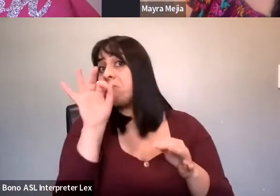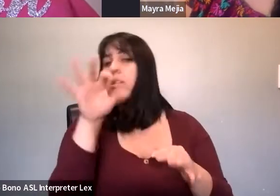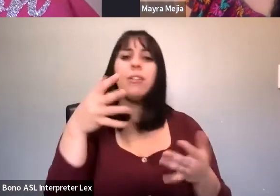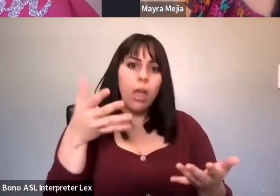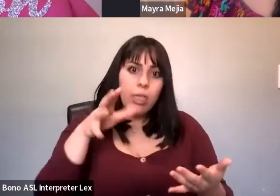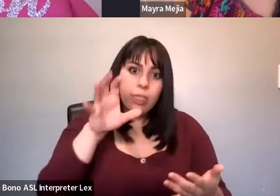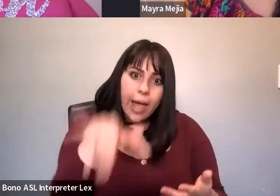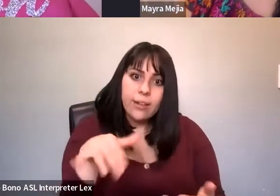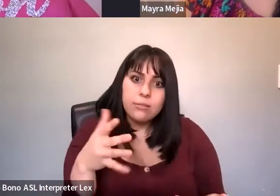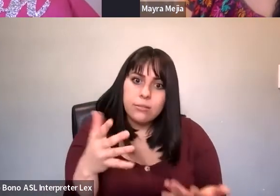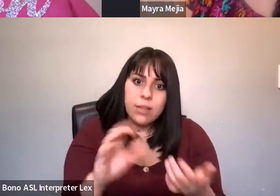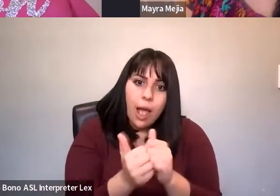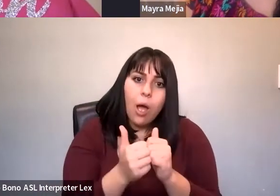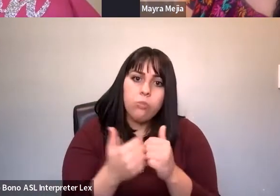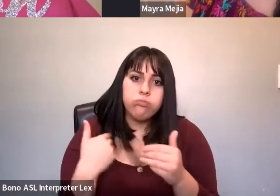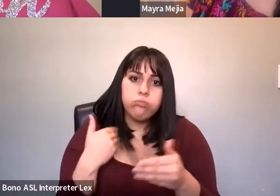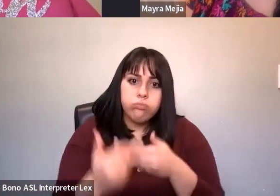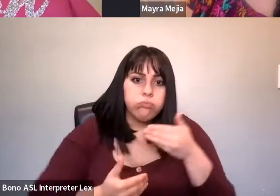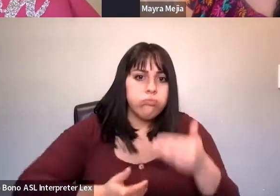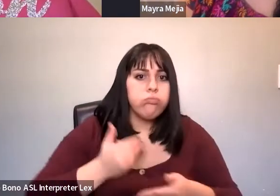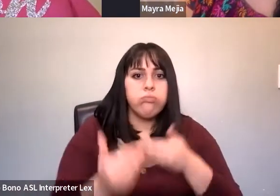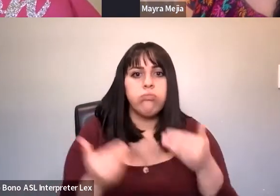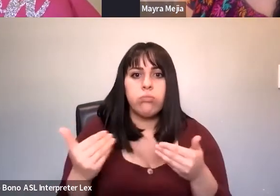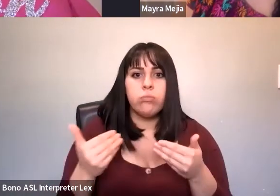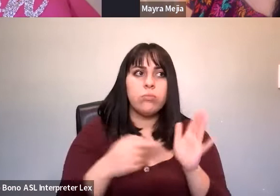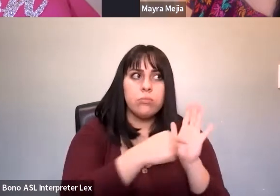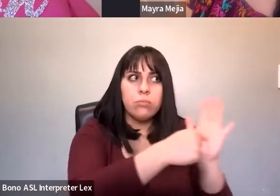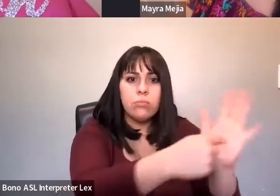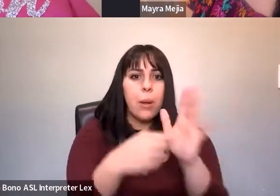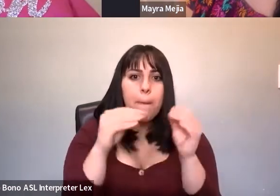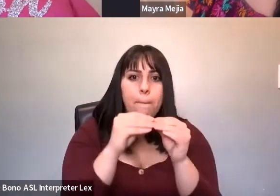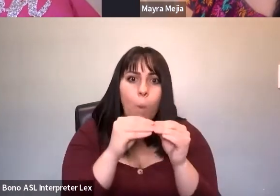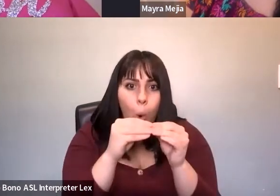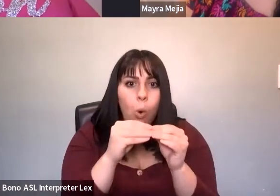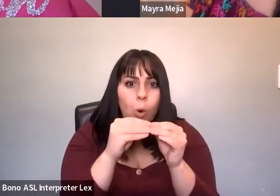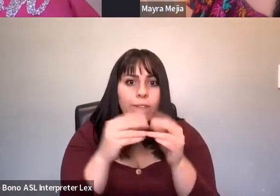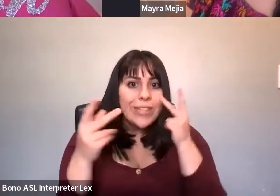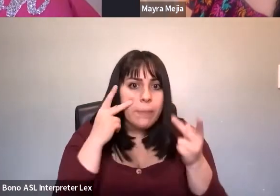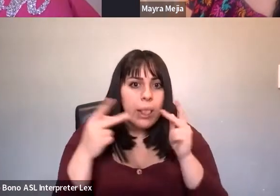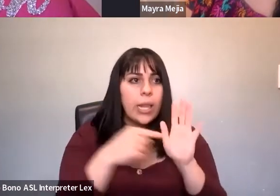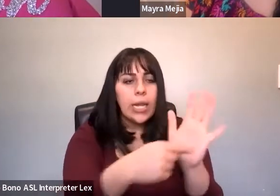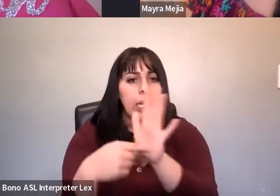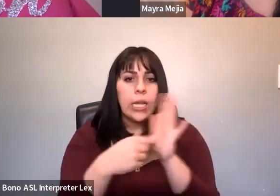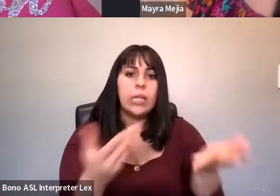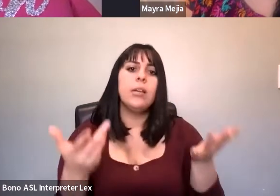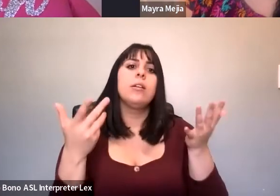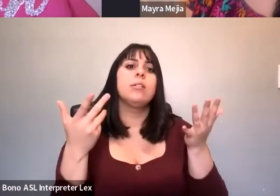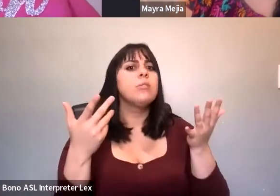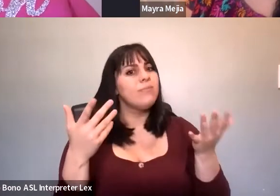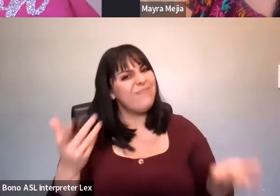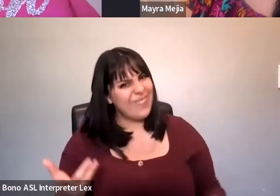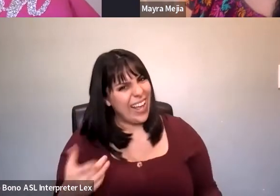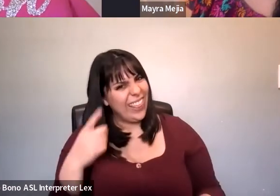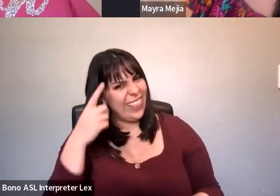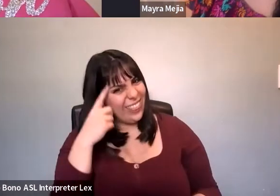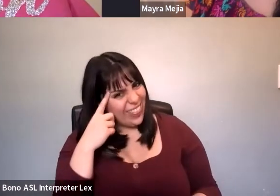way to get us more visibility, because I feel like mainstream media is kind of stuck.